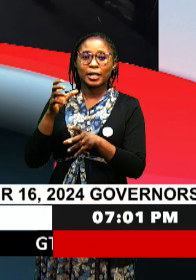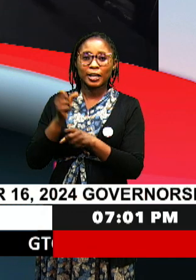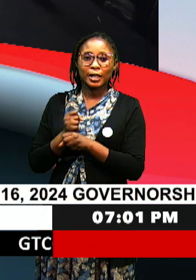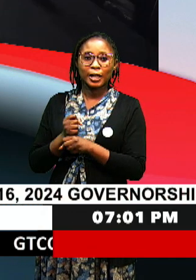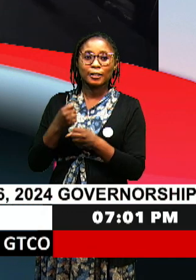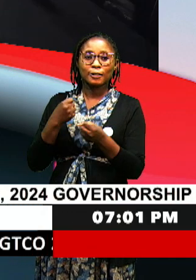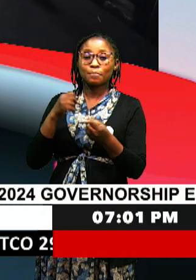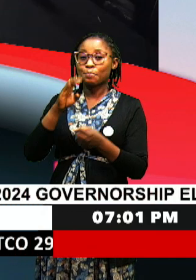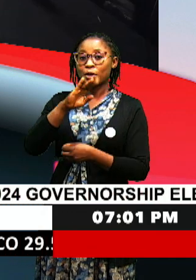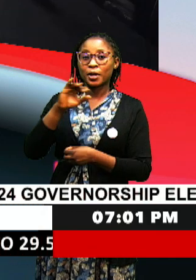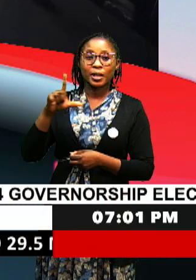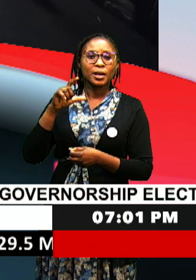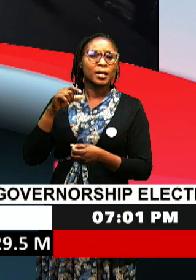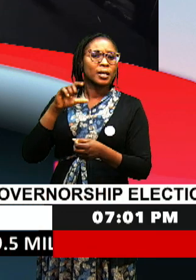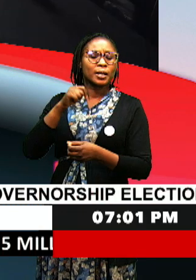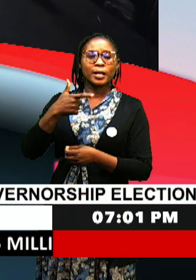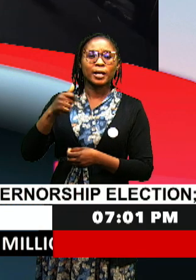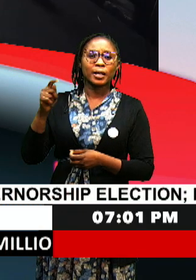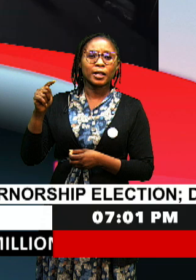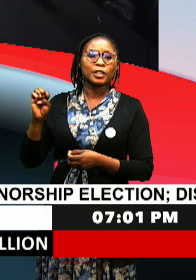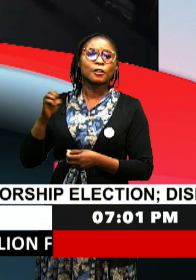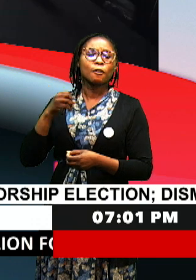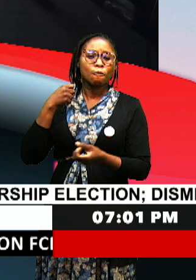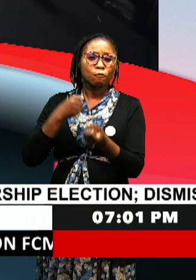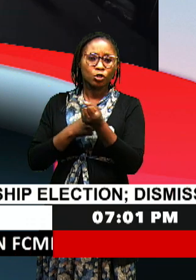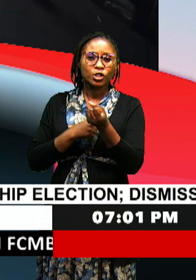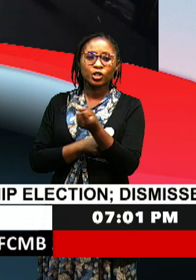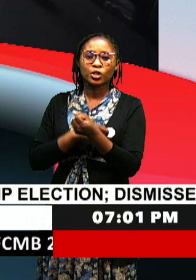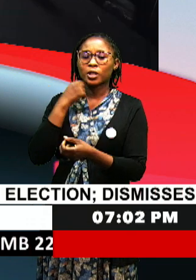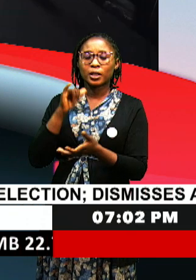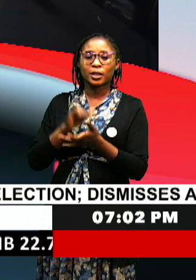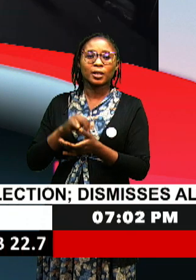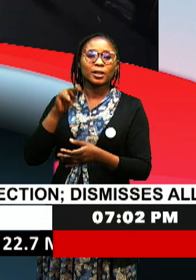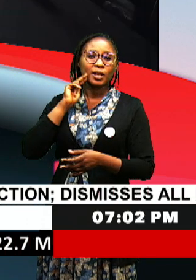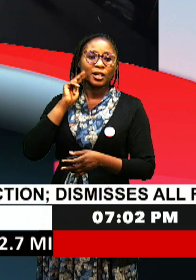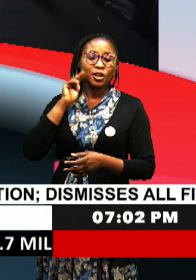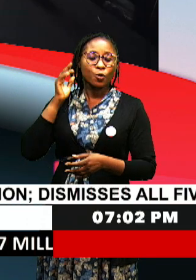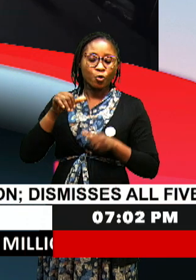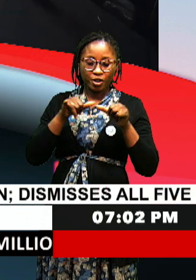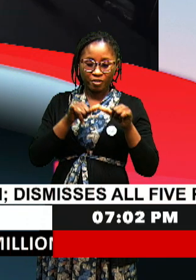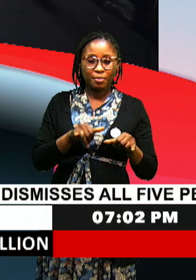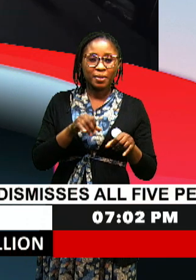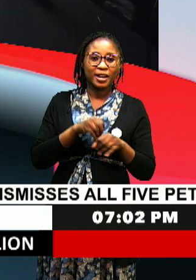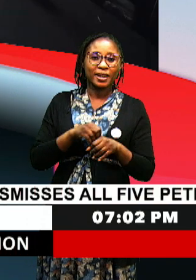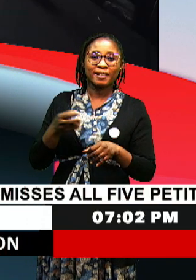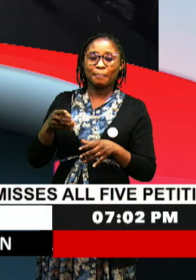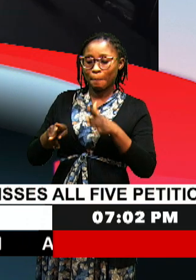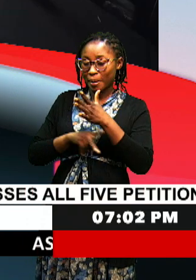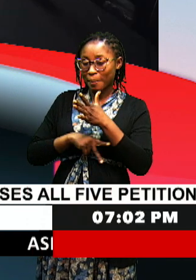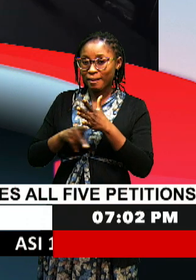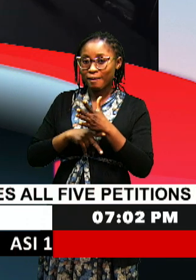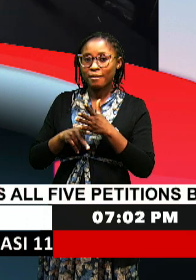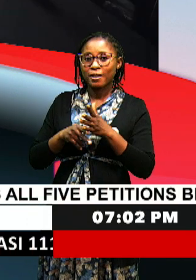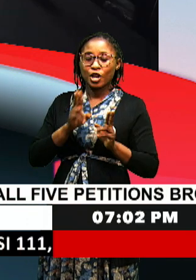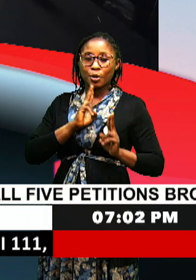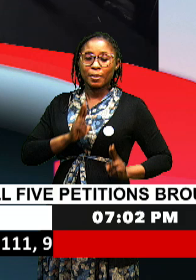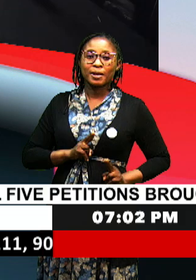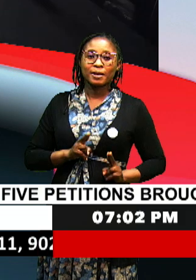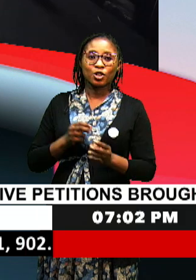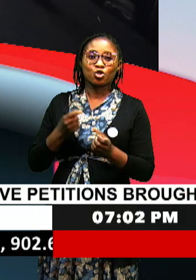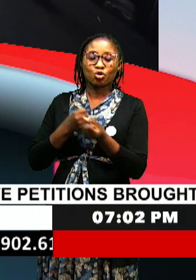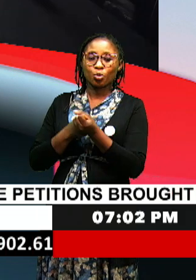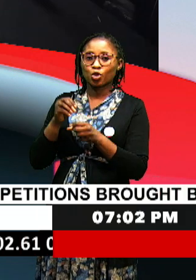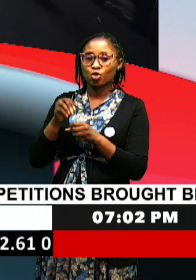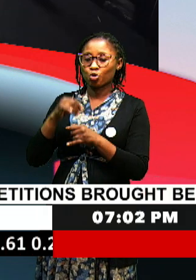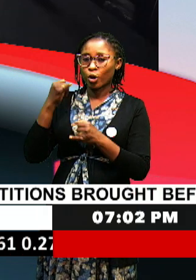says Nigeria will remain prominent in its humanitarian programs, particularly as it targets to end malaria